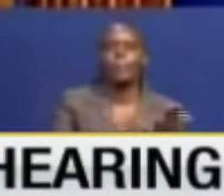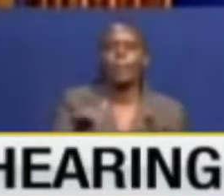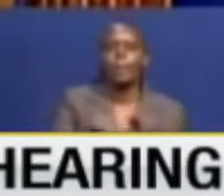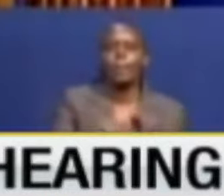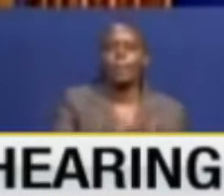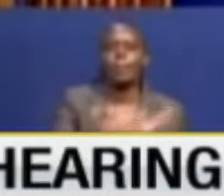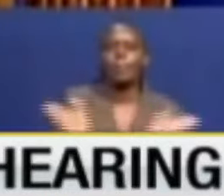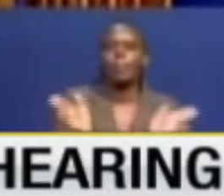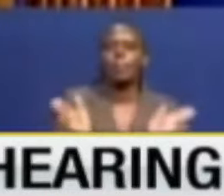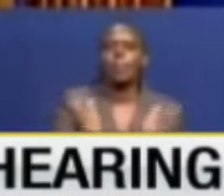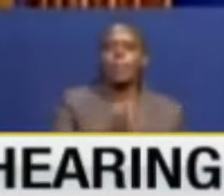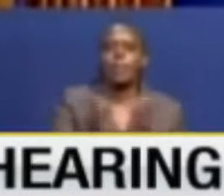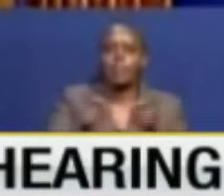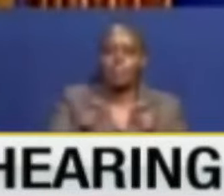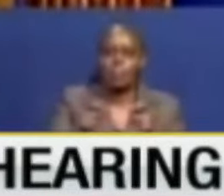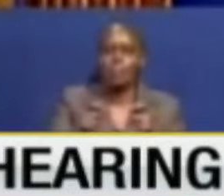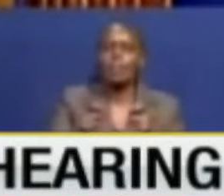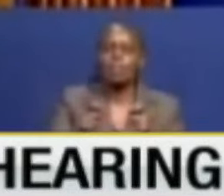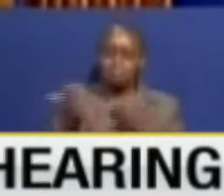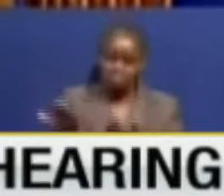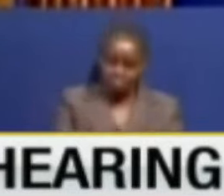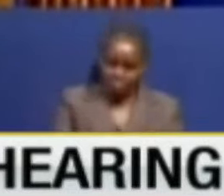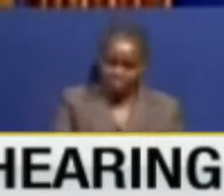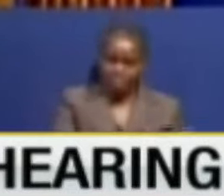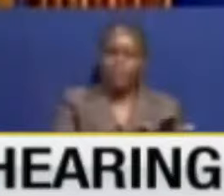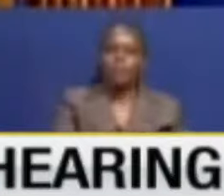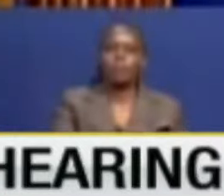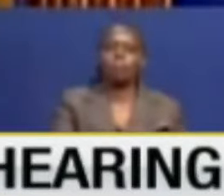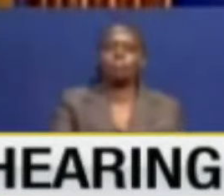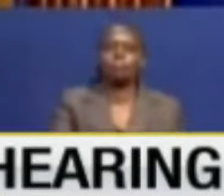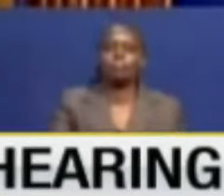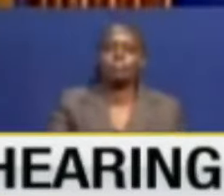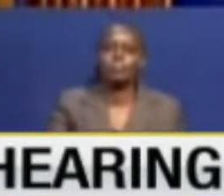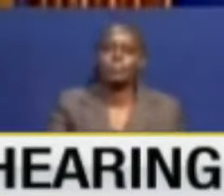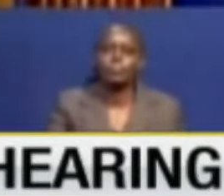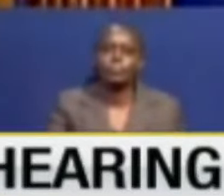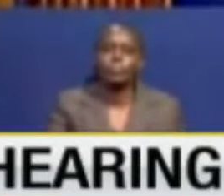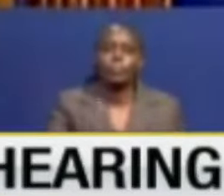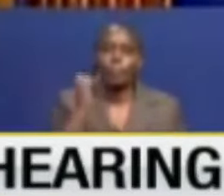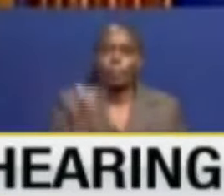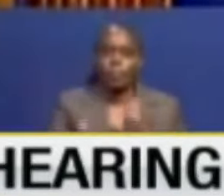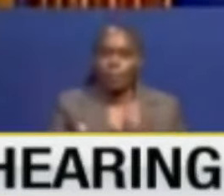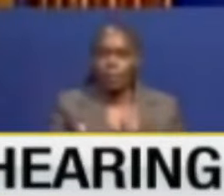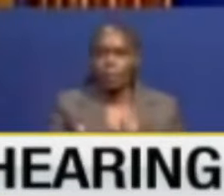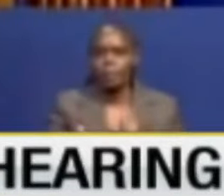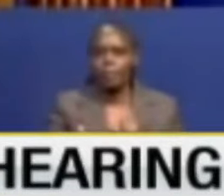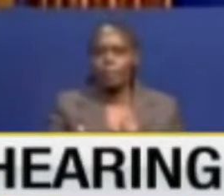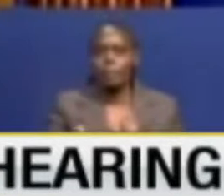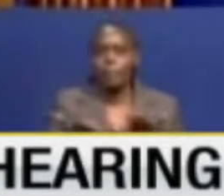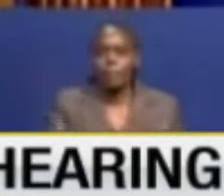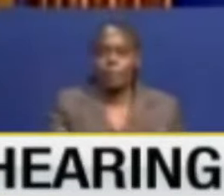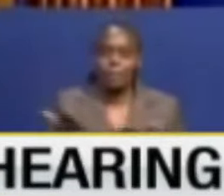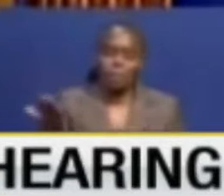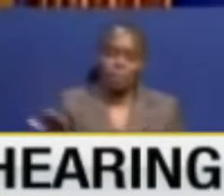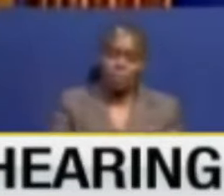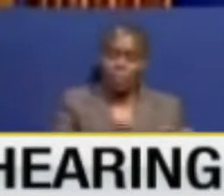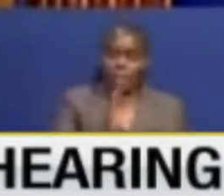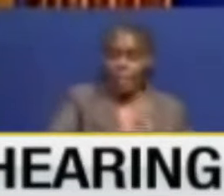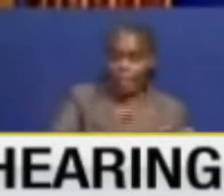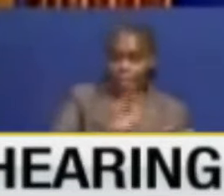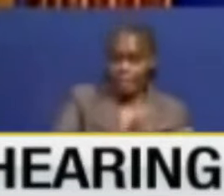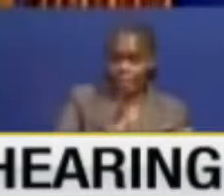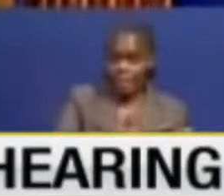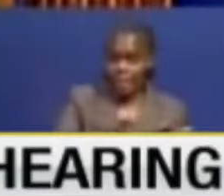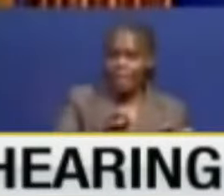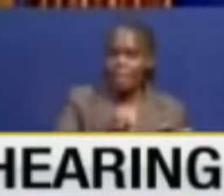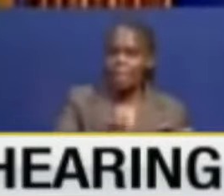members of the public and the media to the Senate and to these proceedings. Finally, I will now invite the clerk to read the